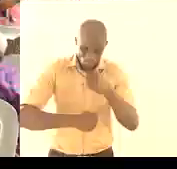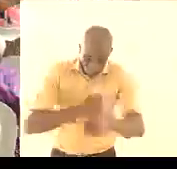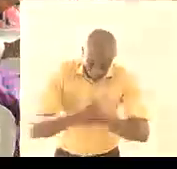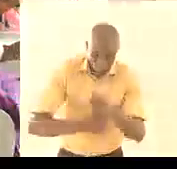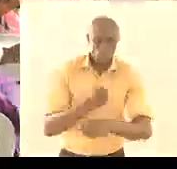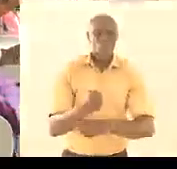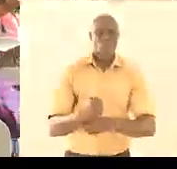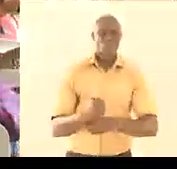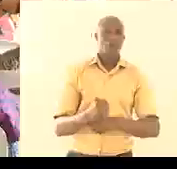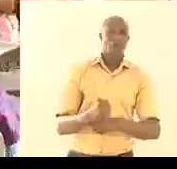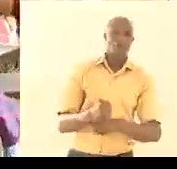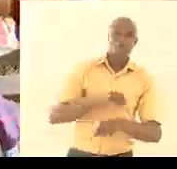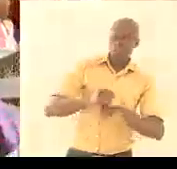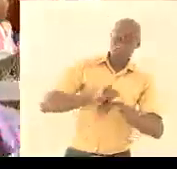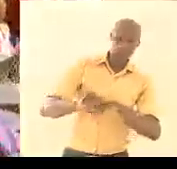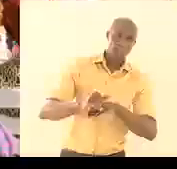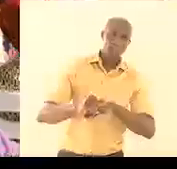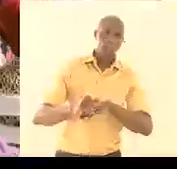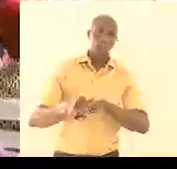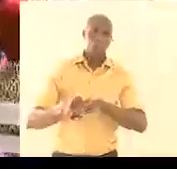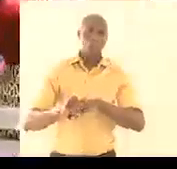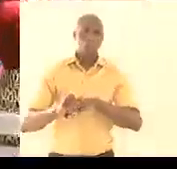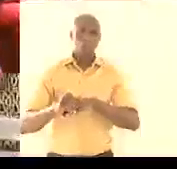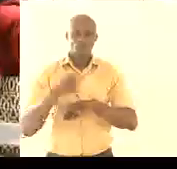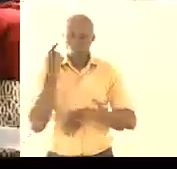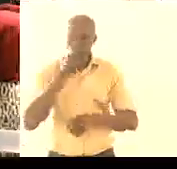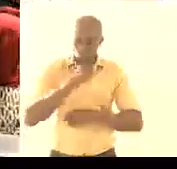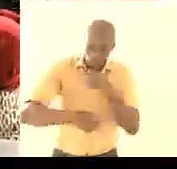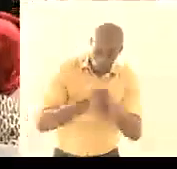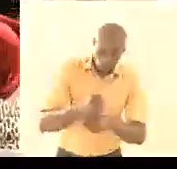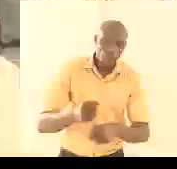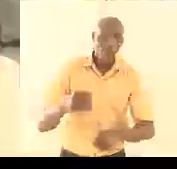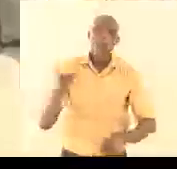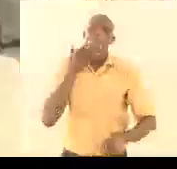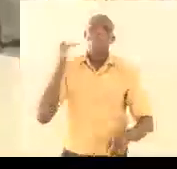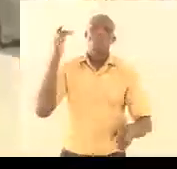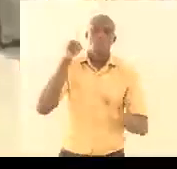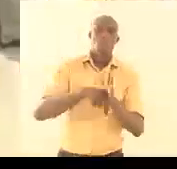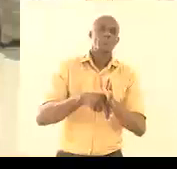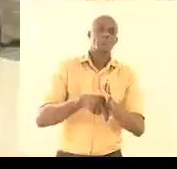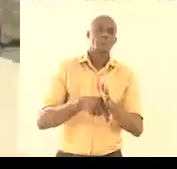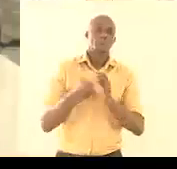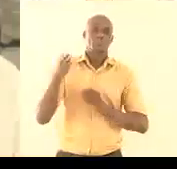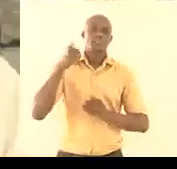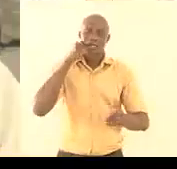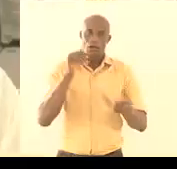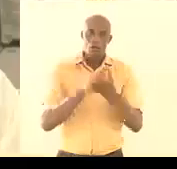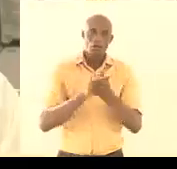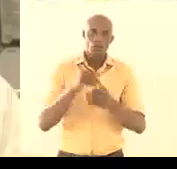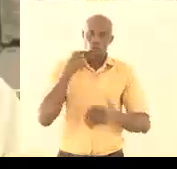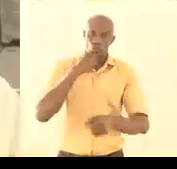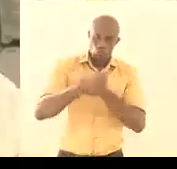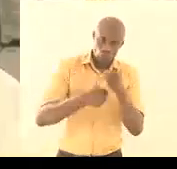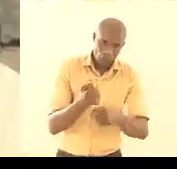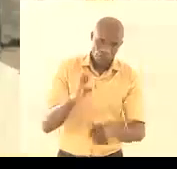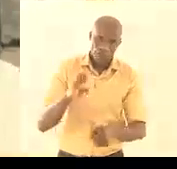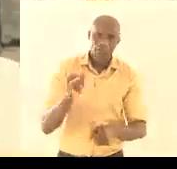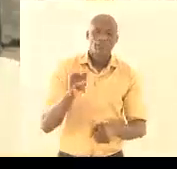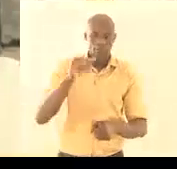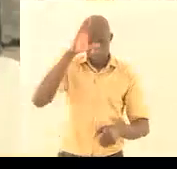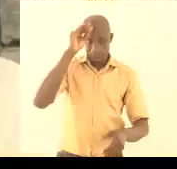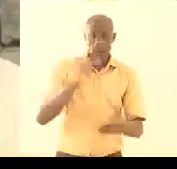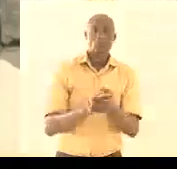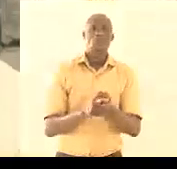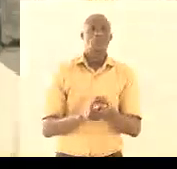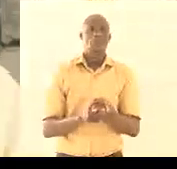suffer betrayals, who suffer disappointments. There are wives who suffer betrayal by their